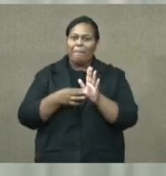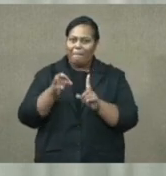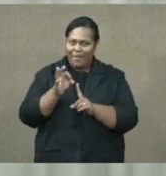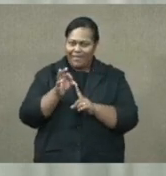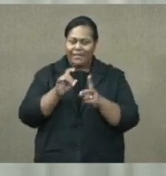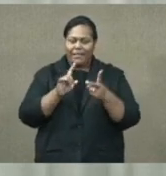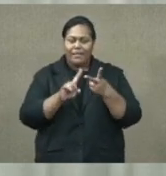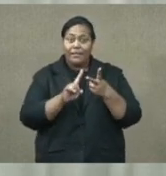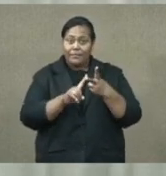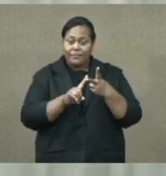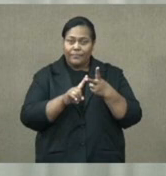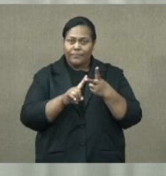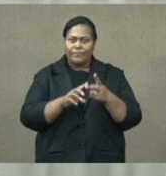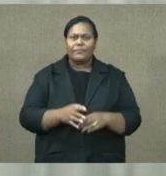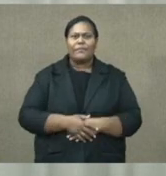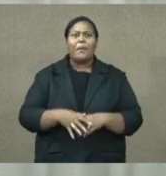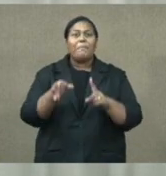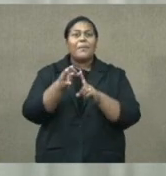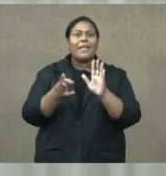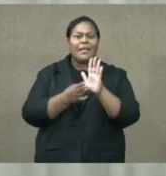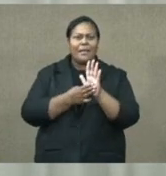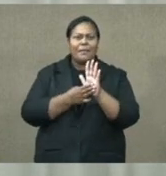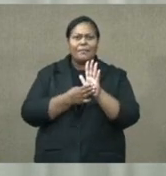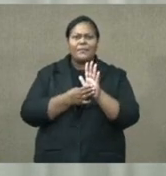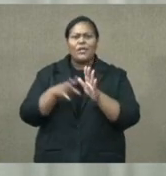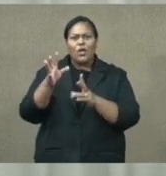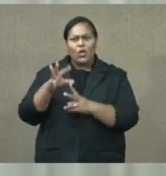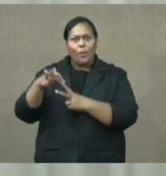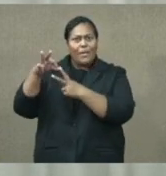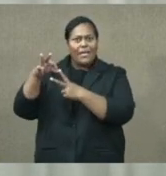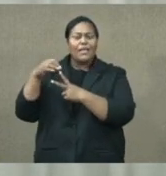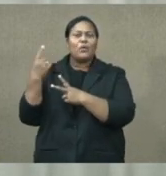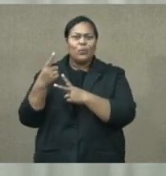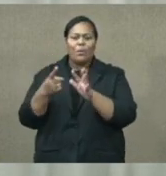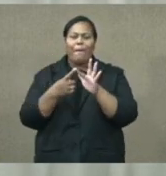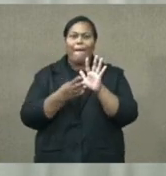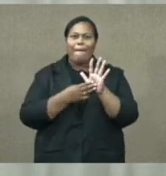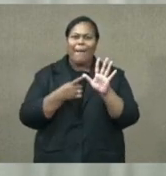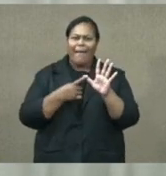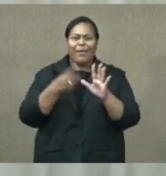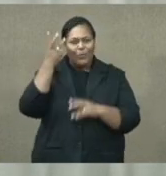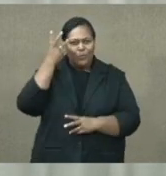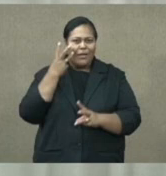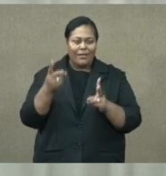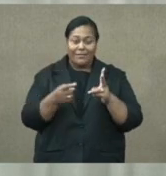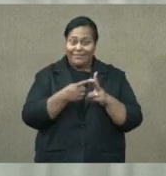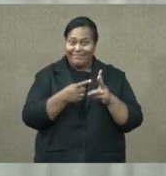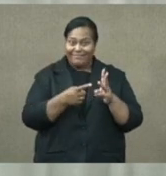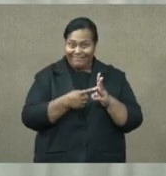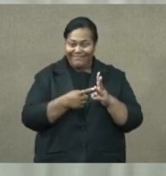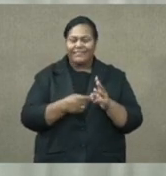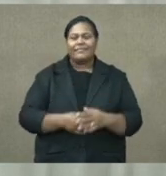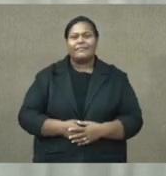and the Prime Minister's nominee, Mr. John Apted, Ms. Thema Mbolombola. The meeting